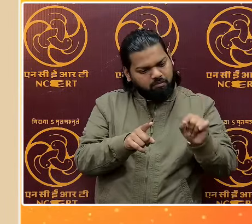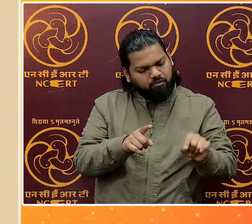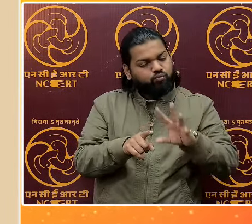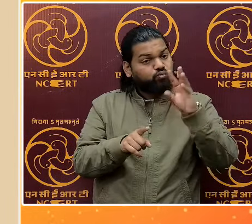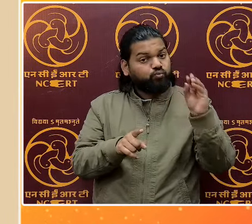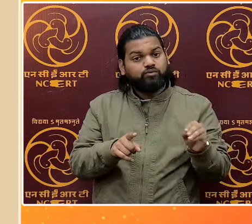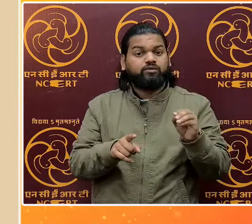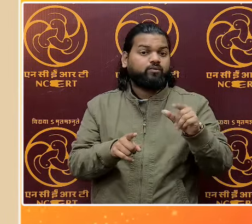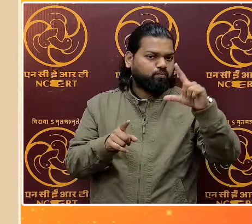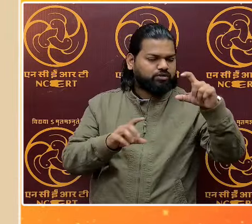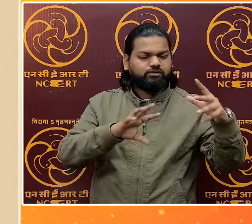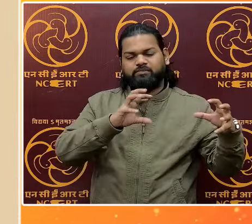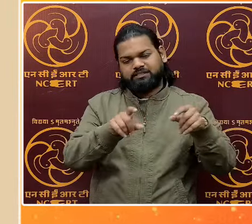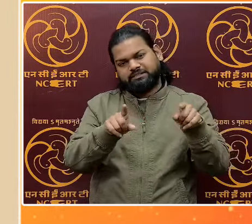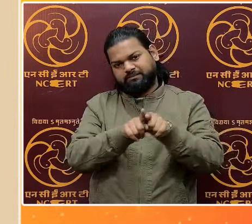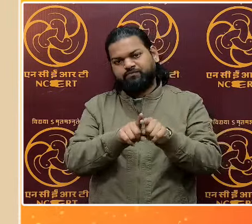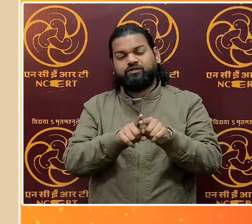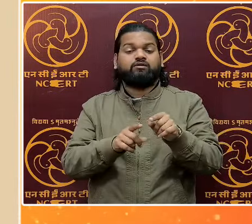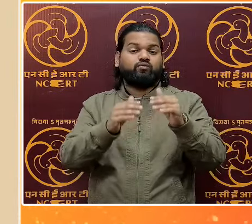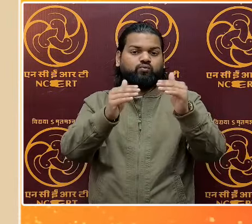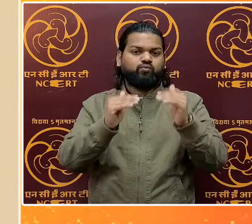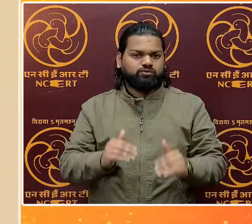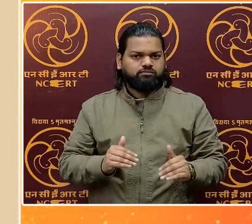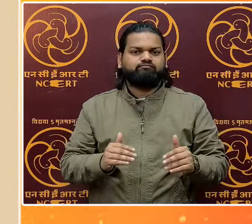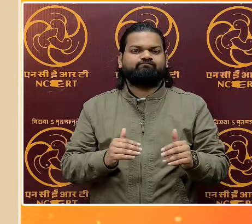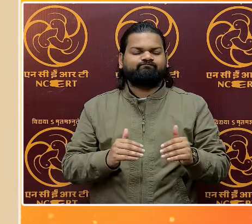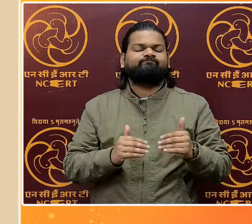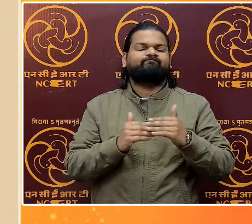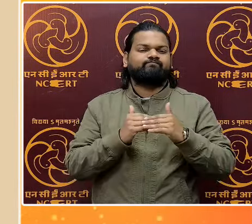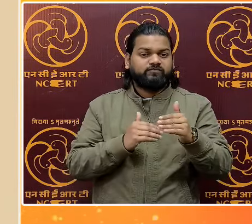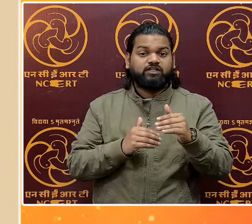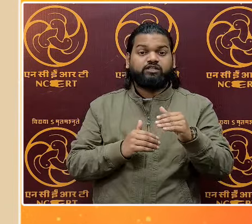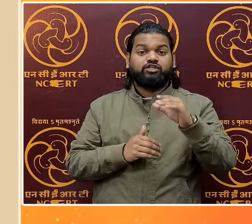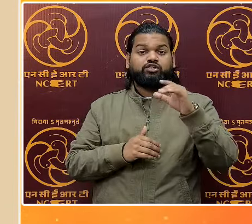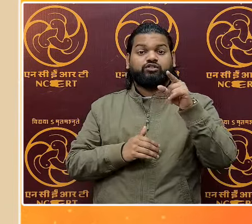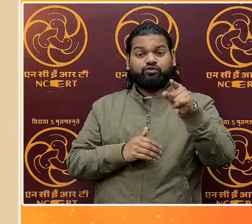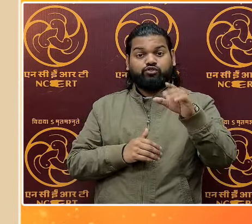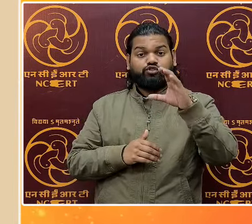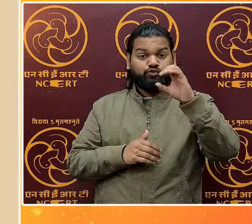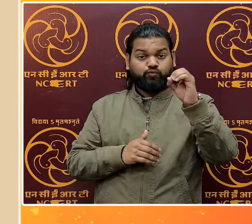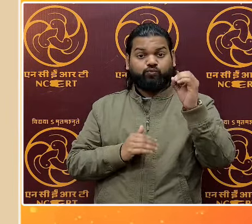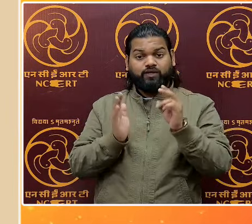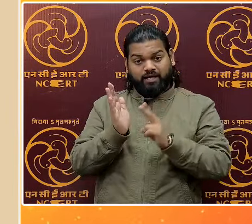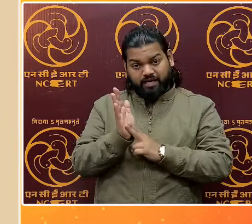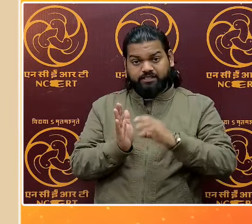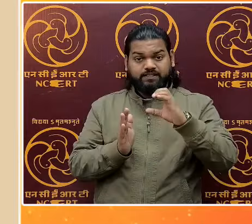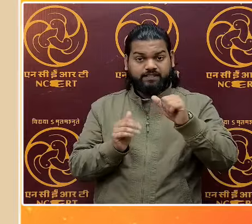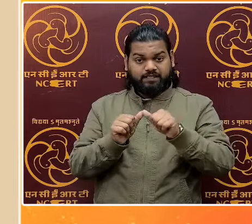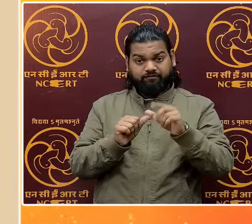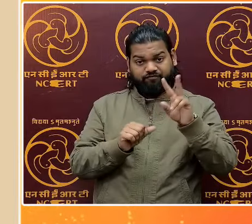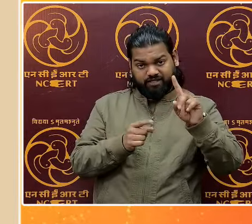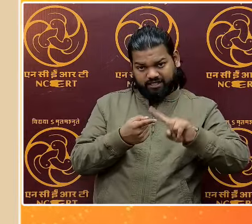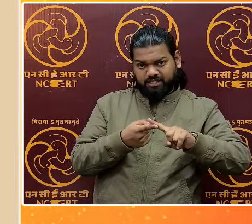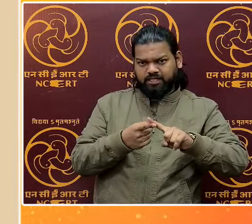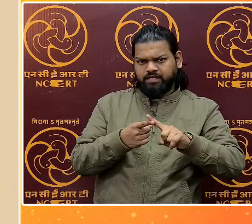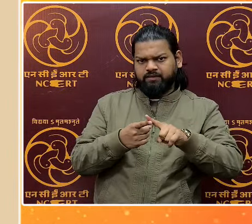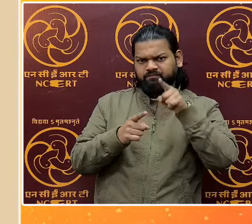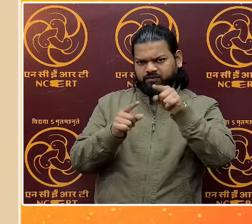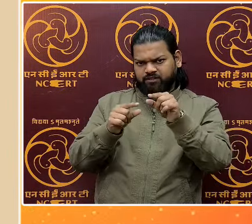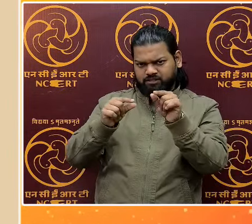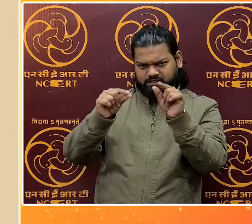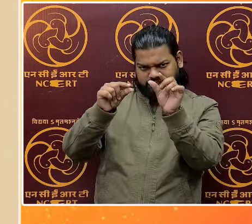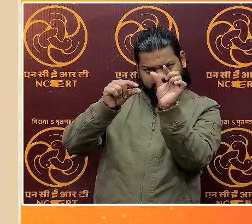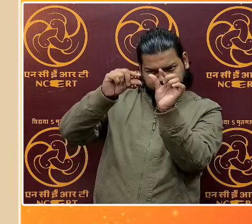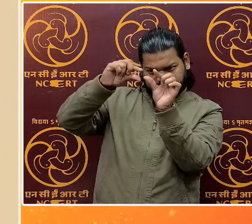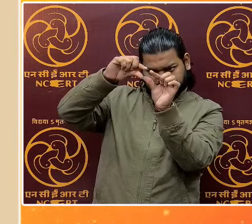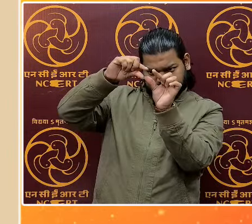the image formed. Now further talking is concave lens. Okay. Now concave lens, what